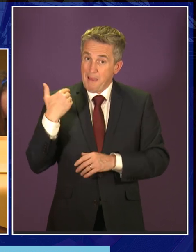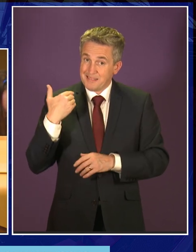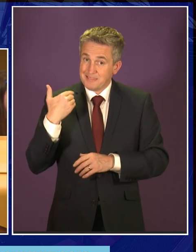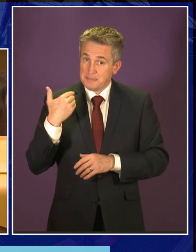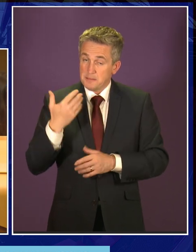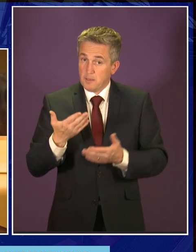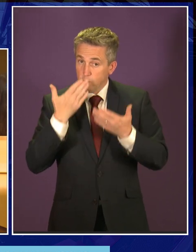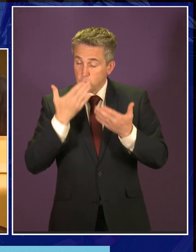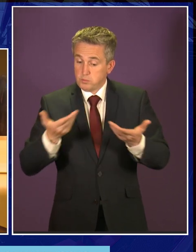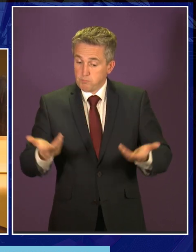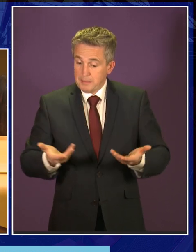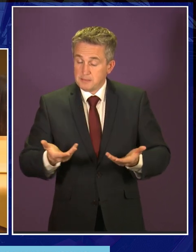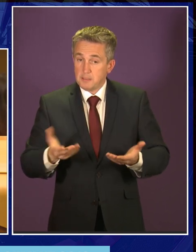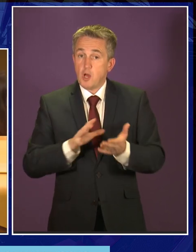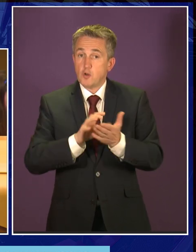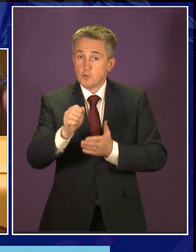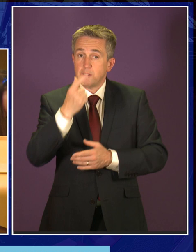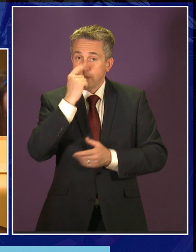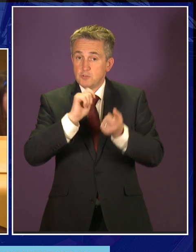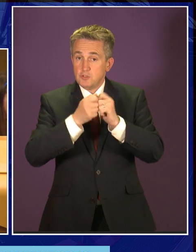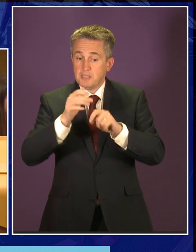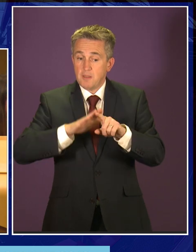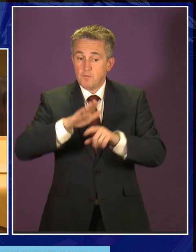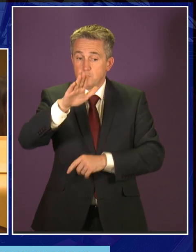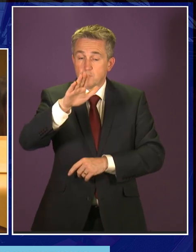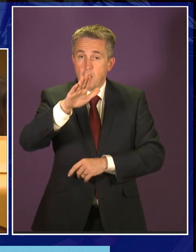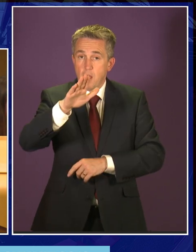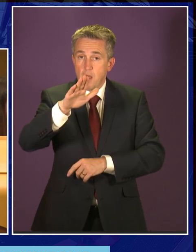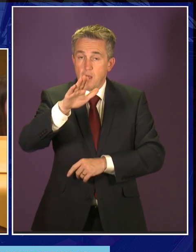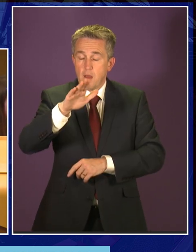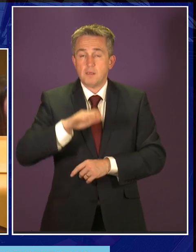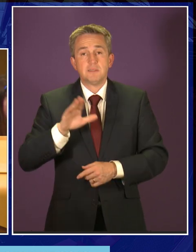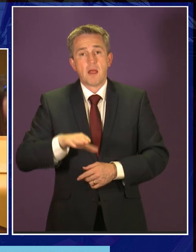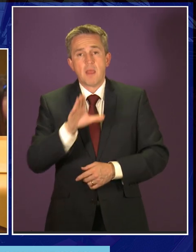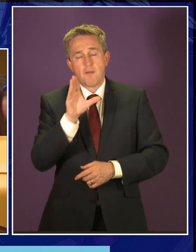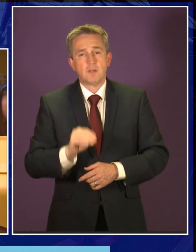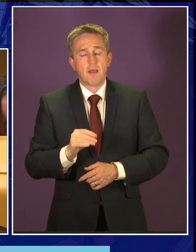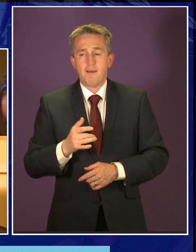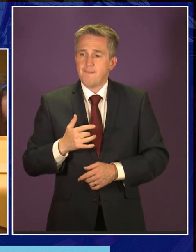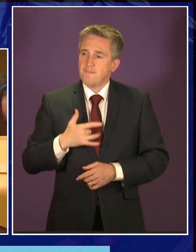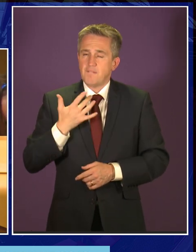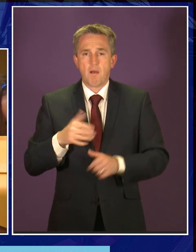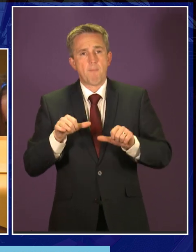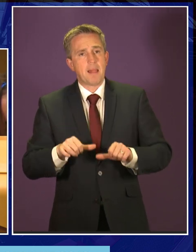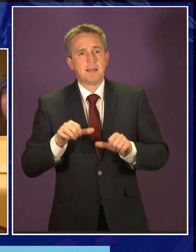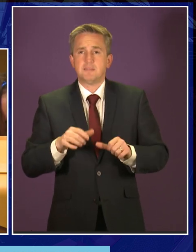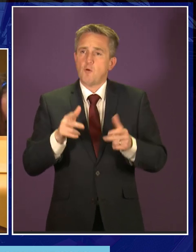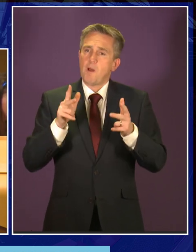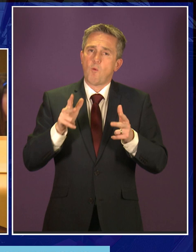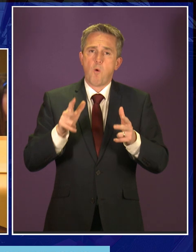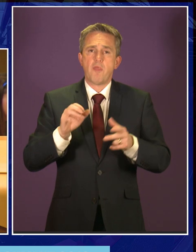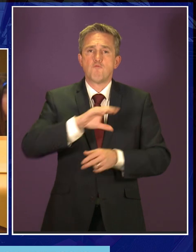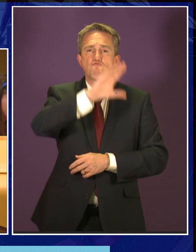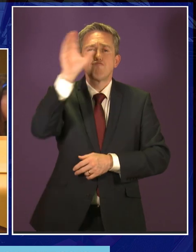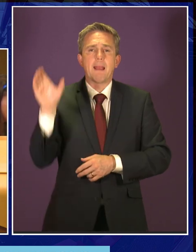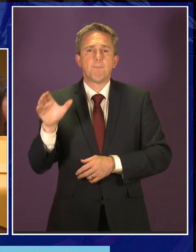has the ability to change the future. We in South Africa are truly blessed that we have become known as the Rainbow Nation,